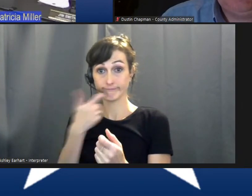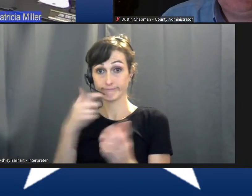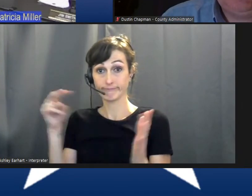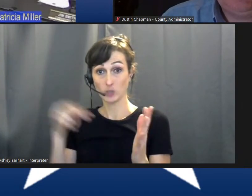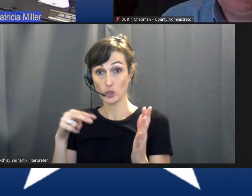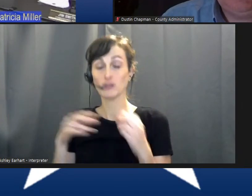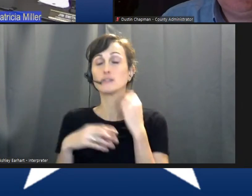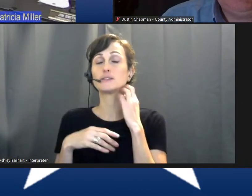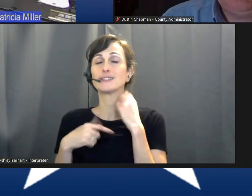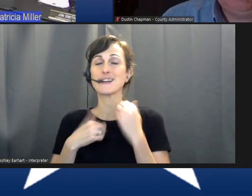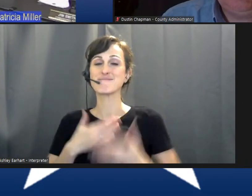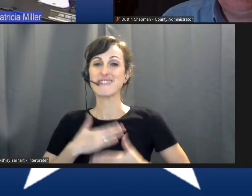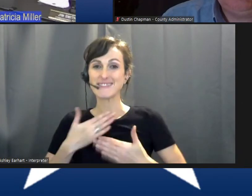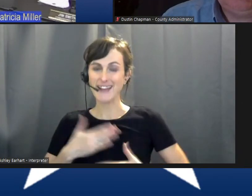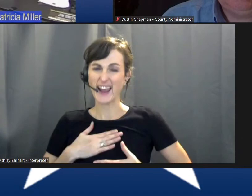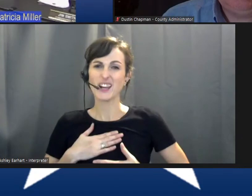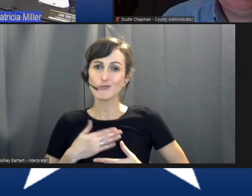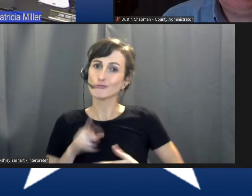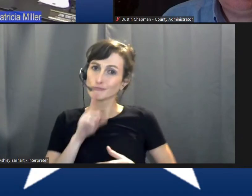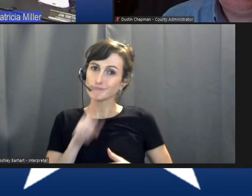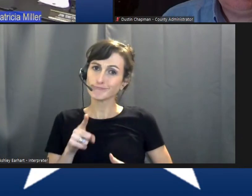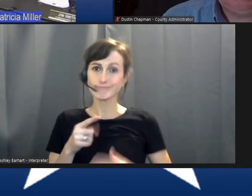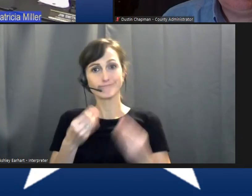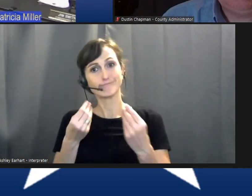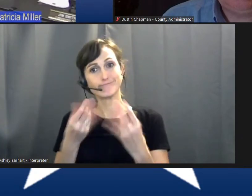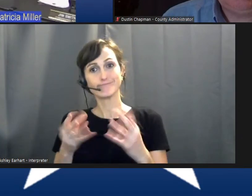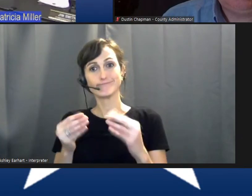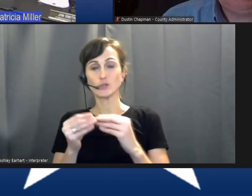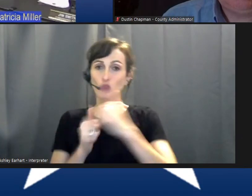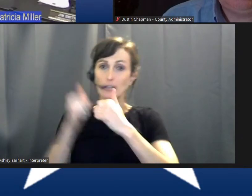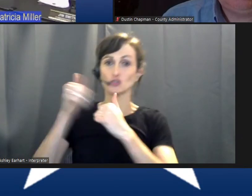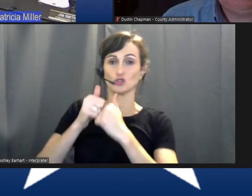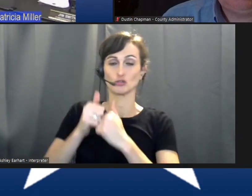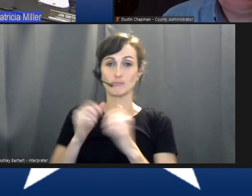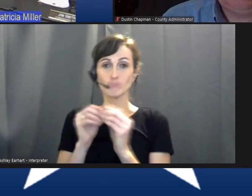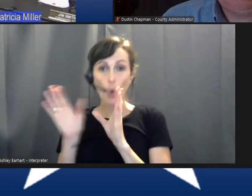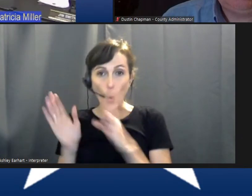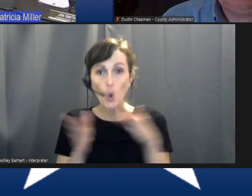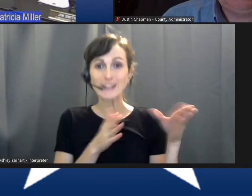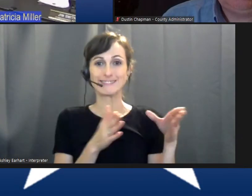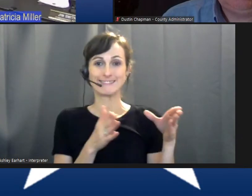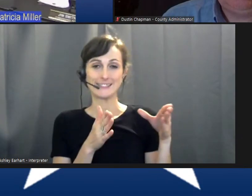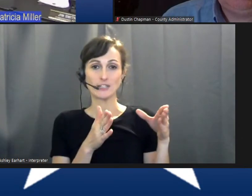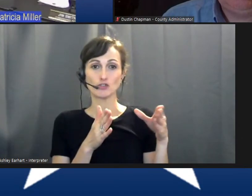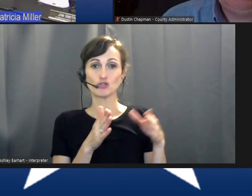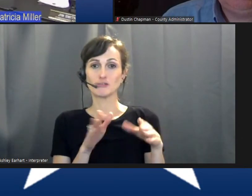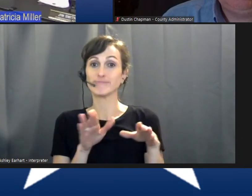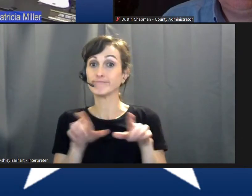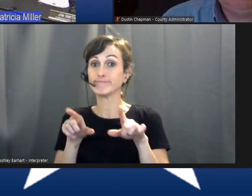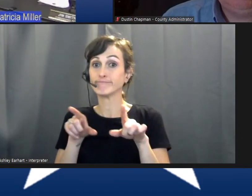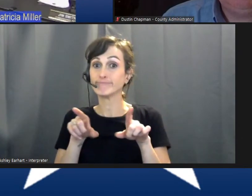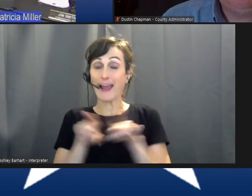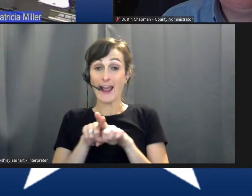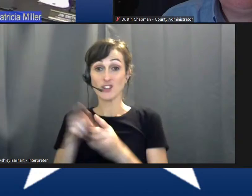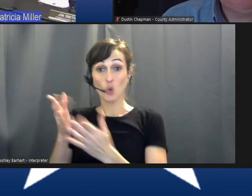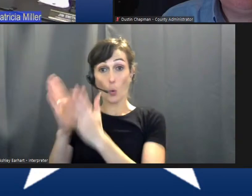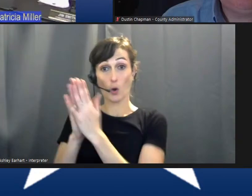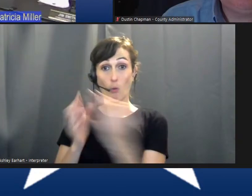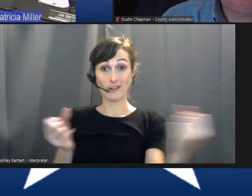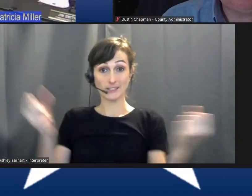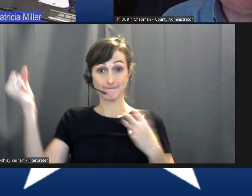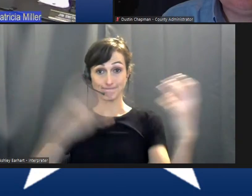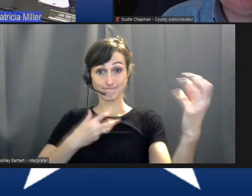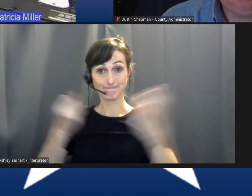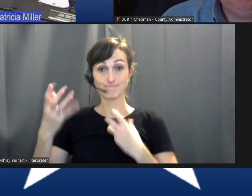And I'm glad we're giving it some type of structure and organization as requests do come in to the county and